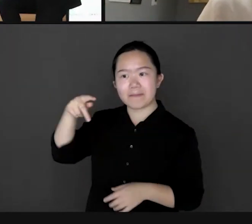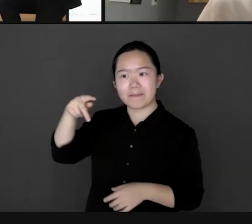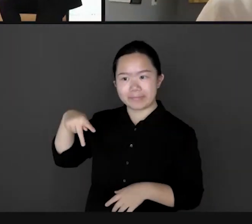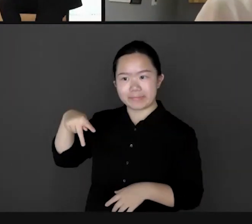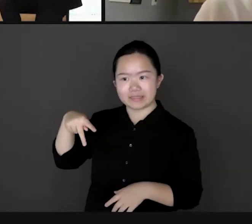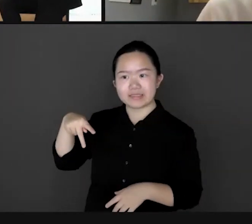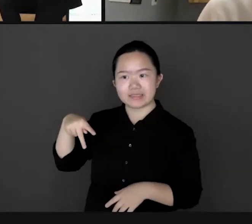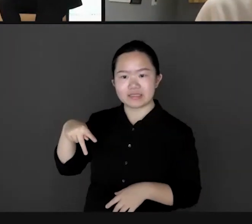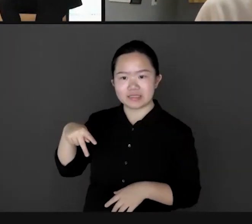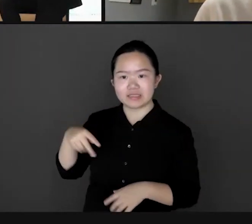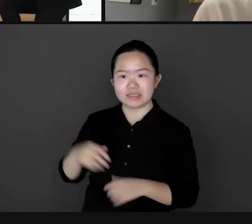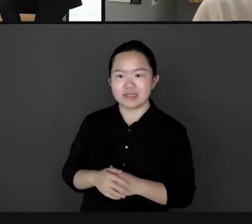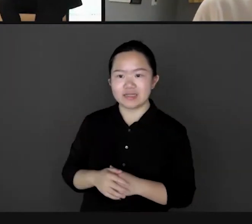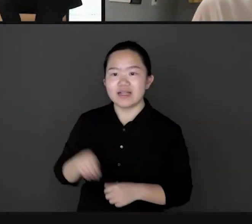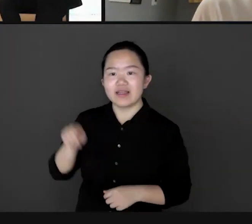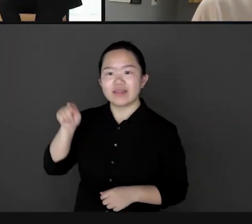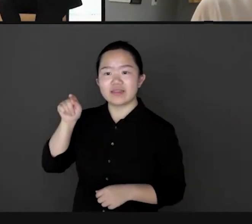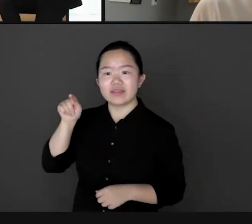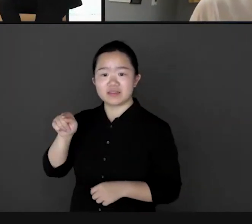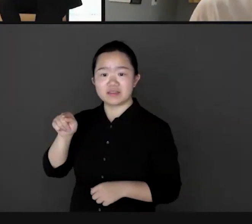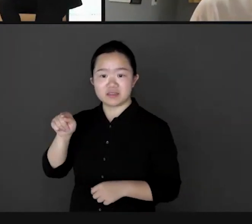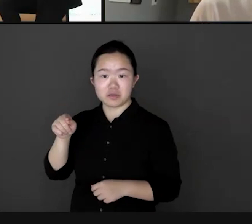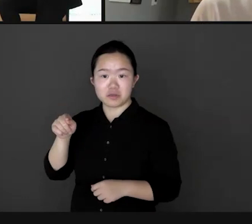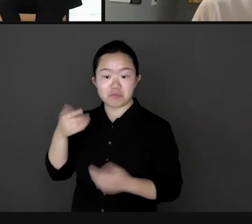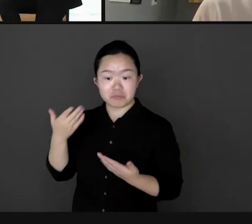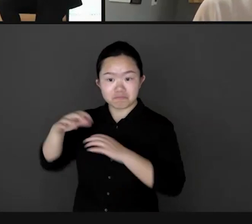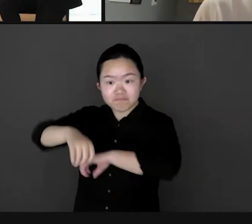different countries, because those